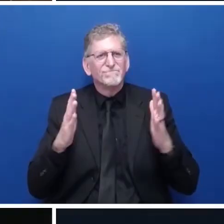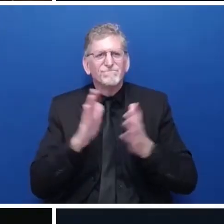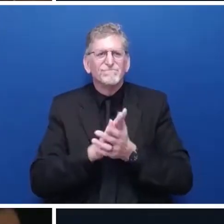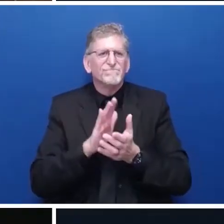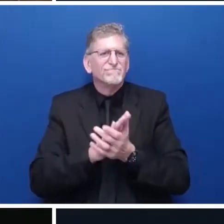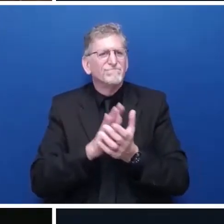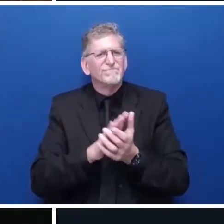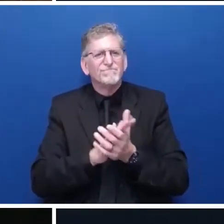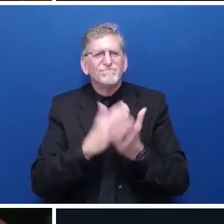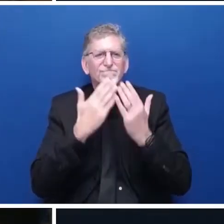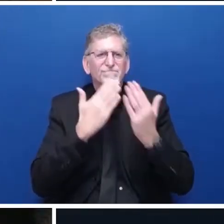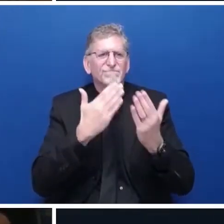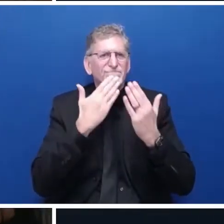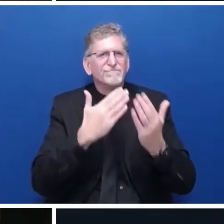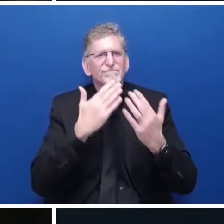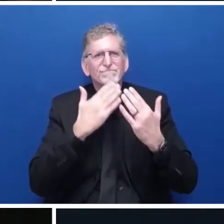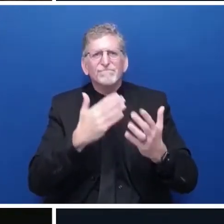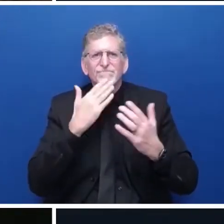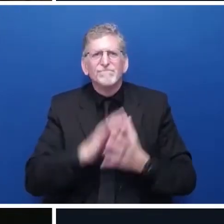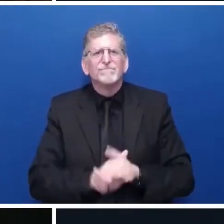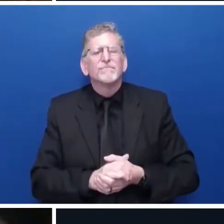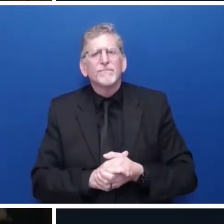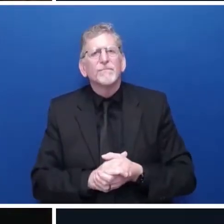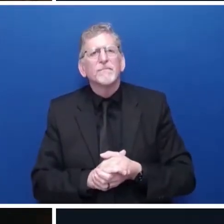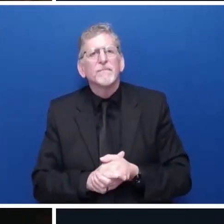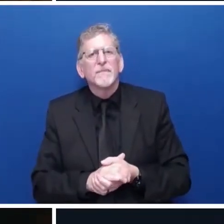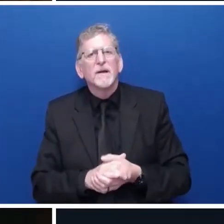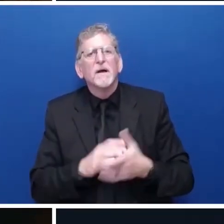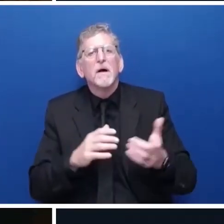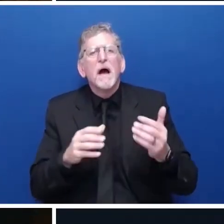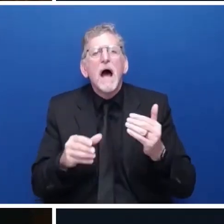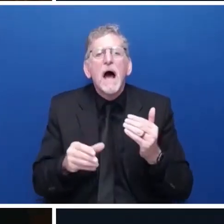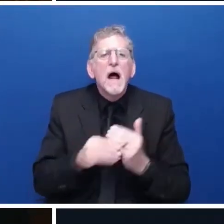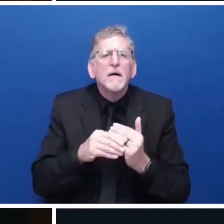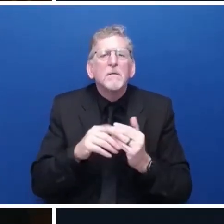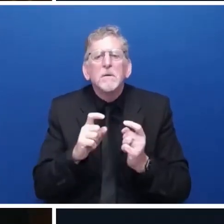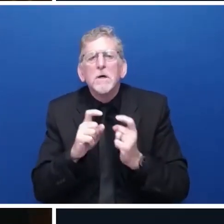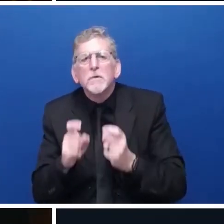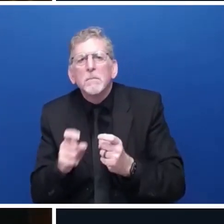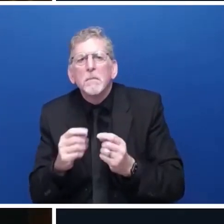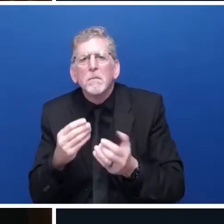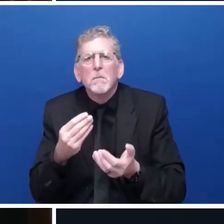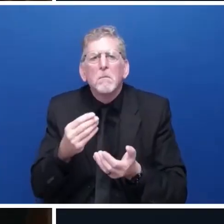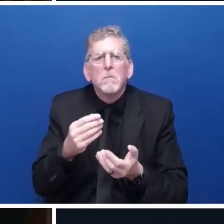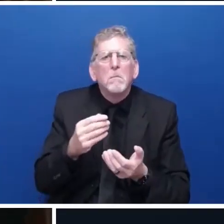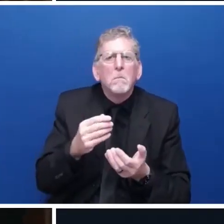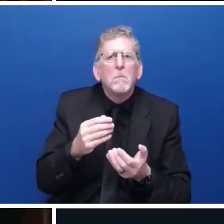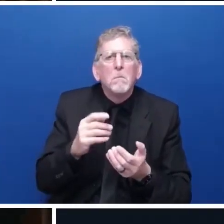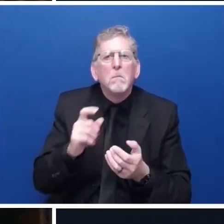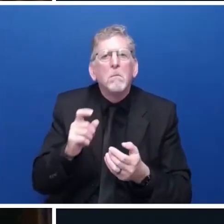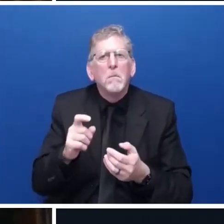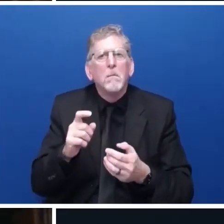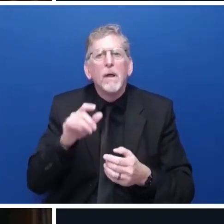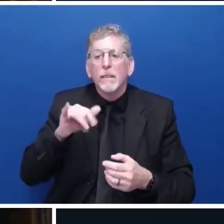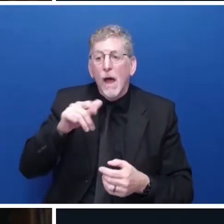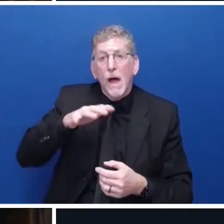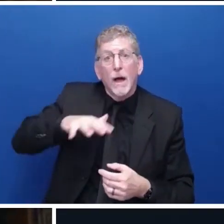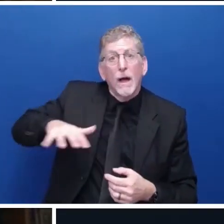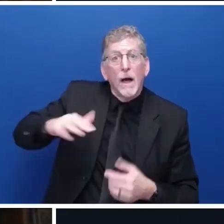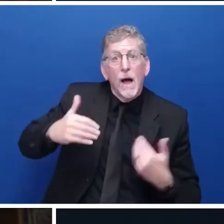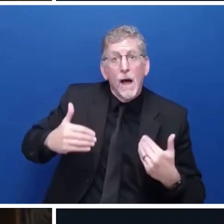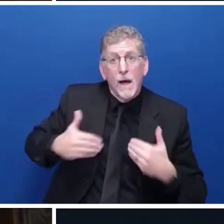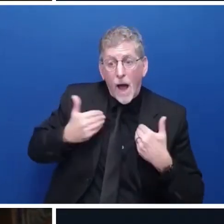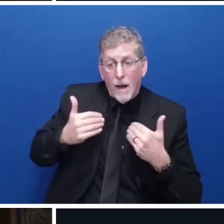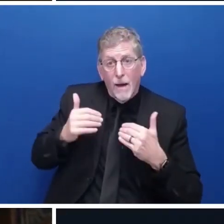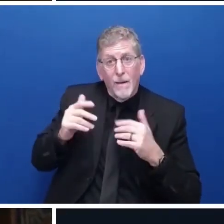So with modest additional contributions, these young people's accounts could grow to over